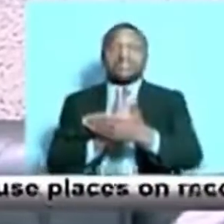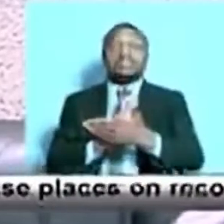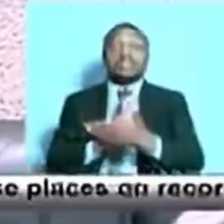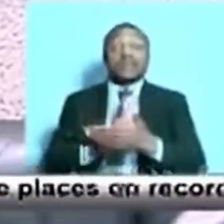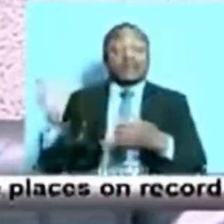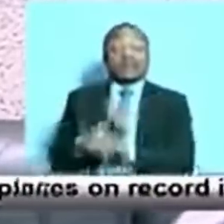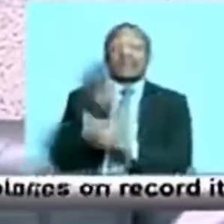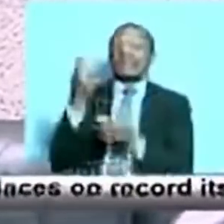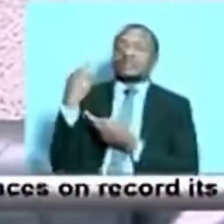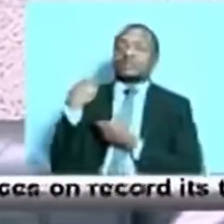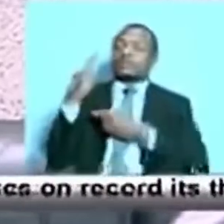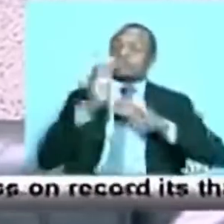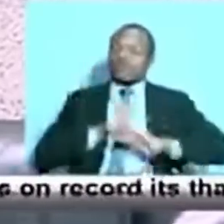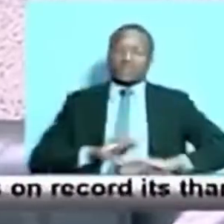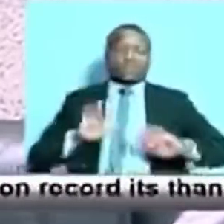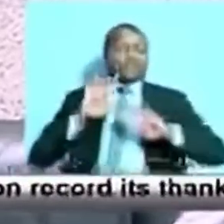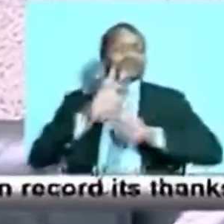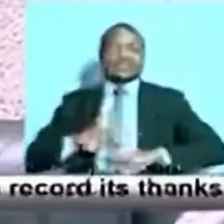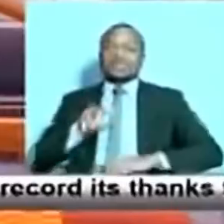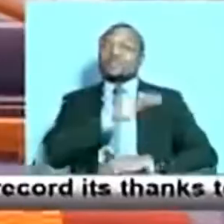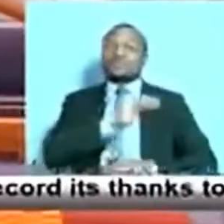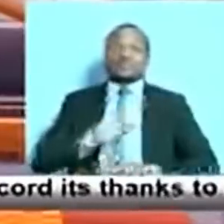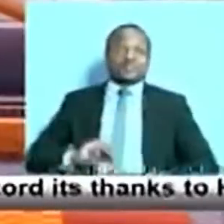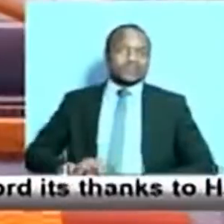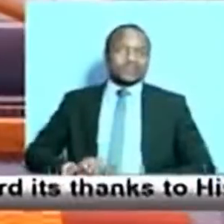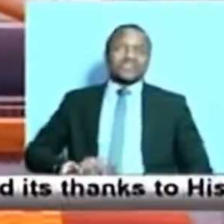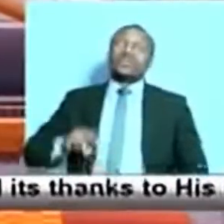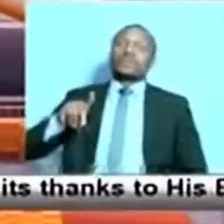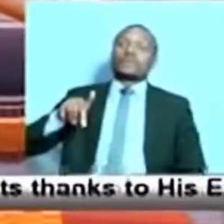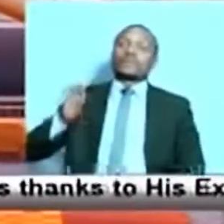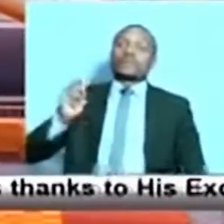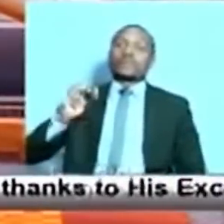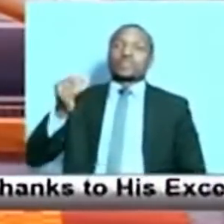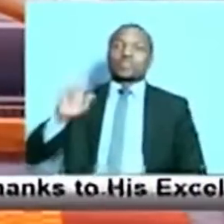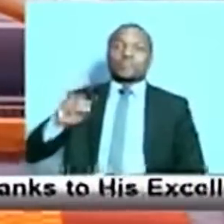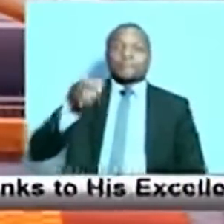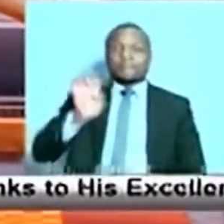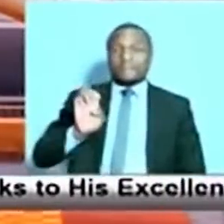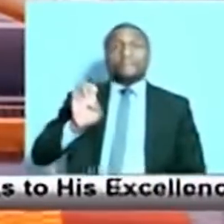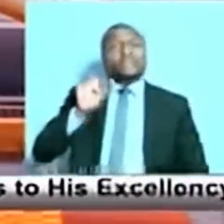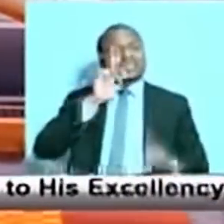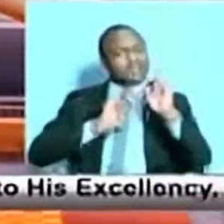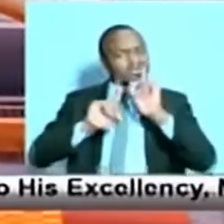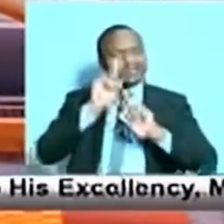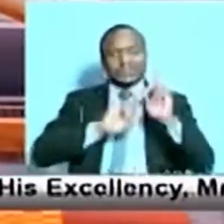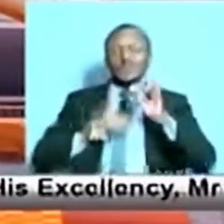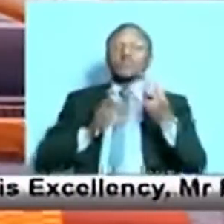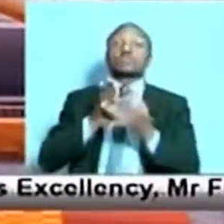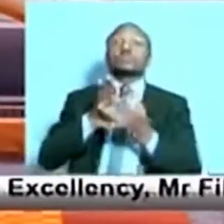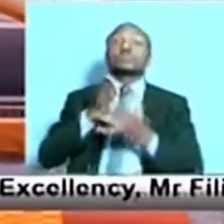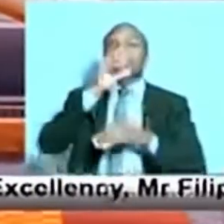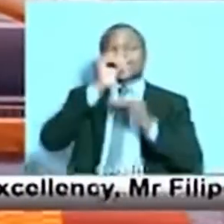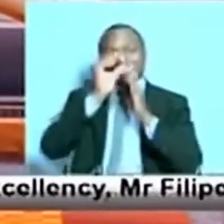responsibility. Order, Honorable Member for Pambashi. Put You it are in writing. debating through the